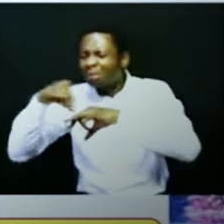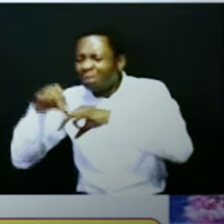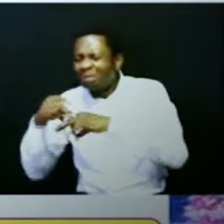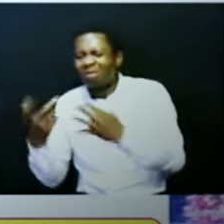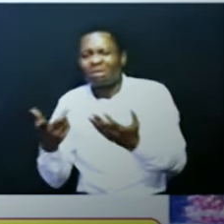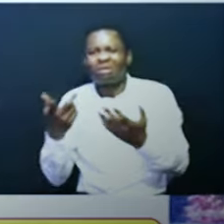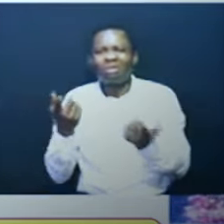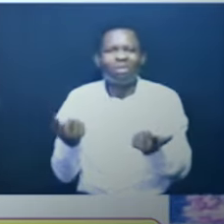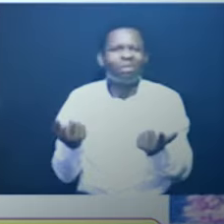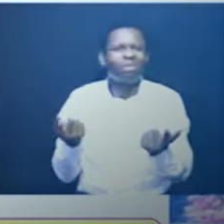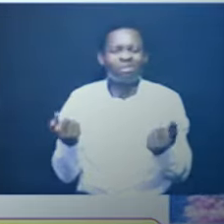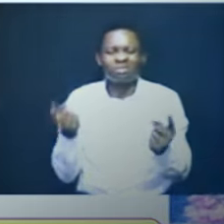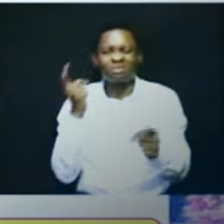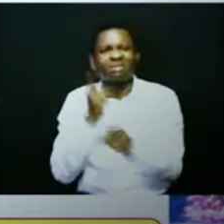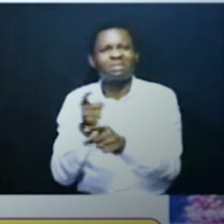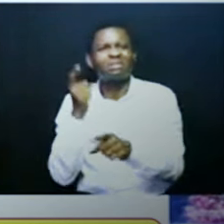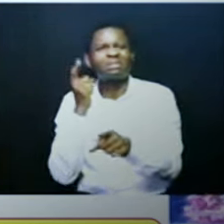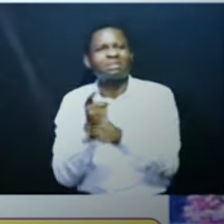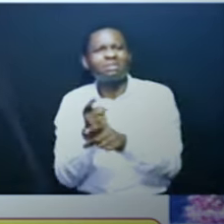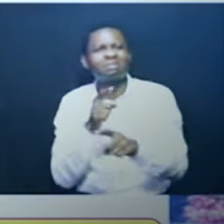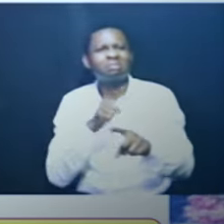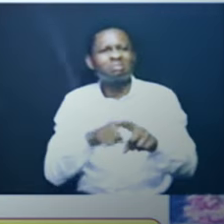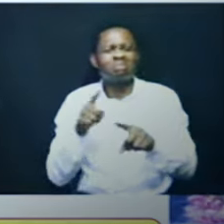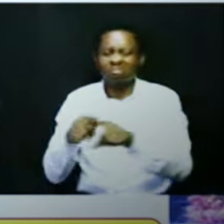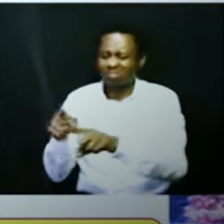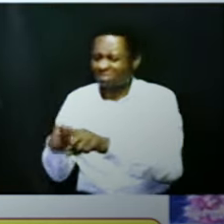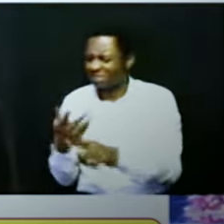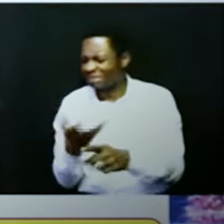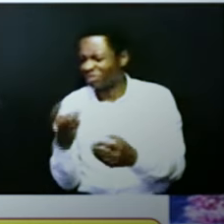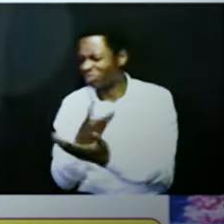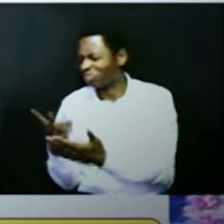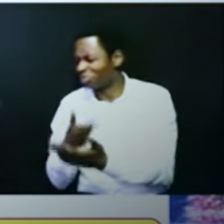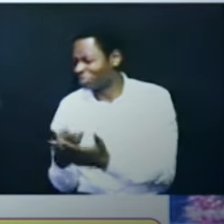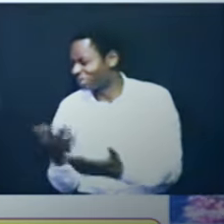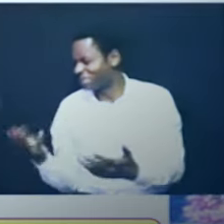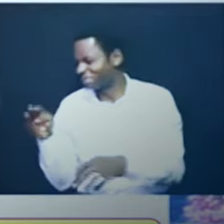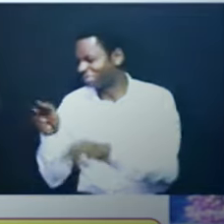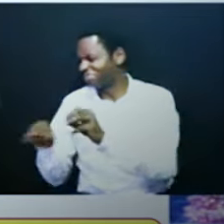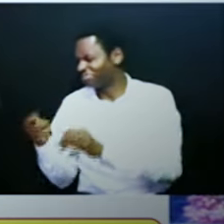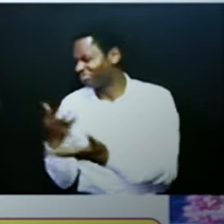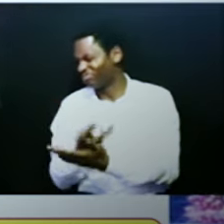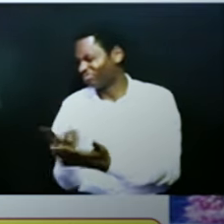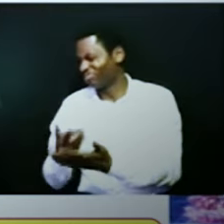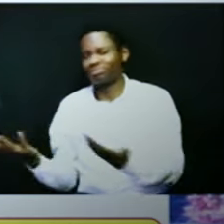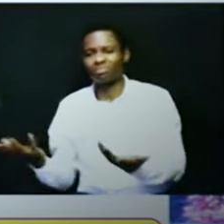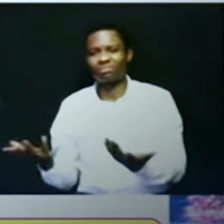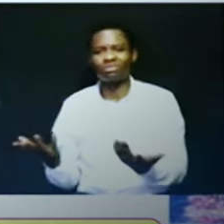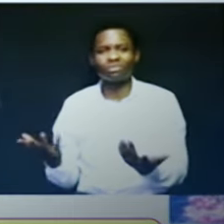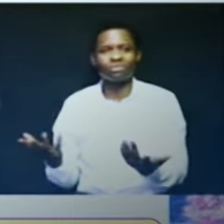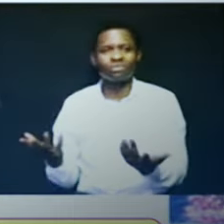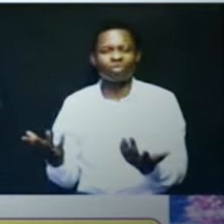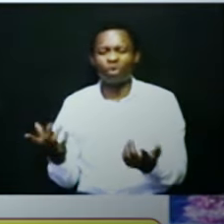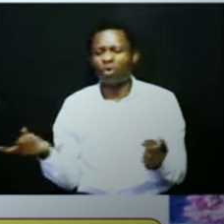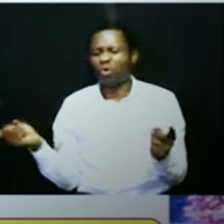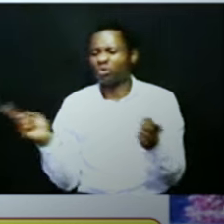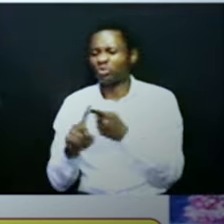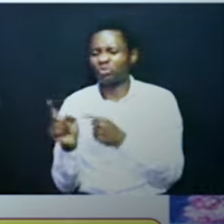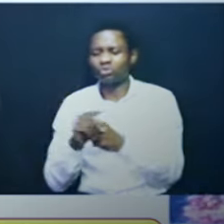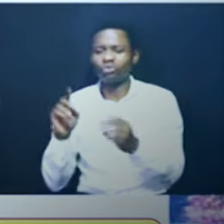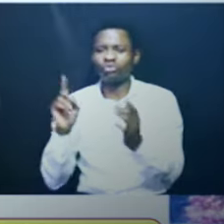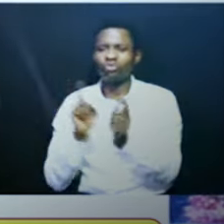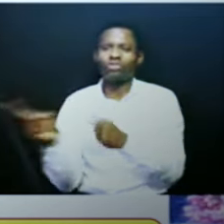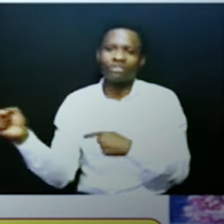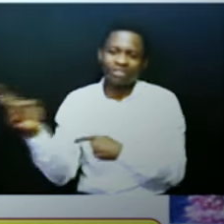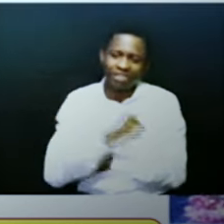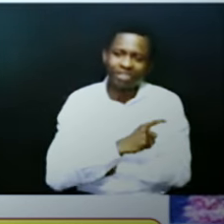se 2 days na ene eno me bi a yetumi esuso mana se yedene nam 2 months na yedde